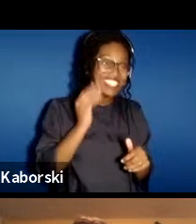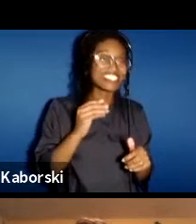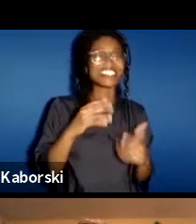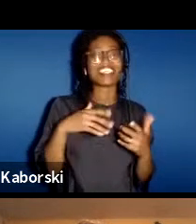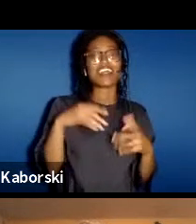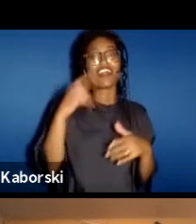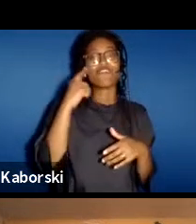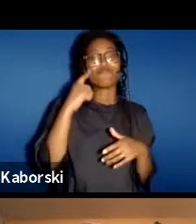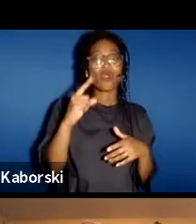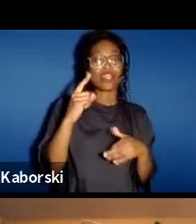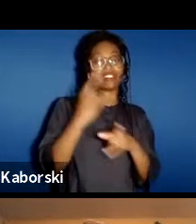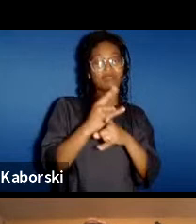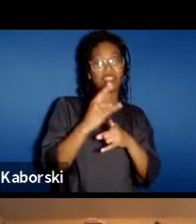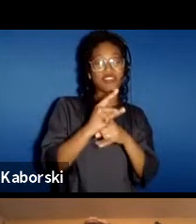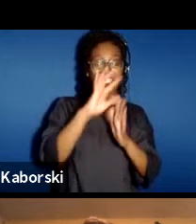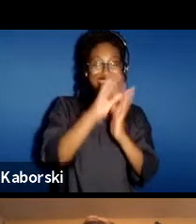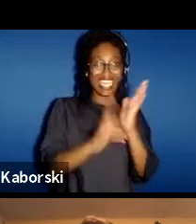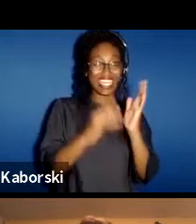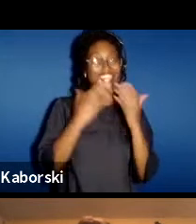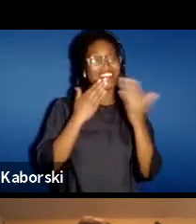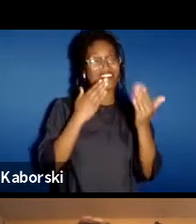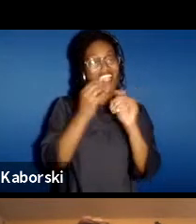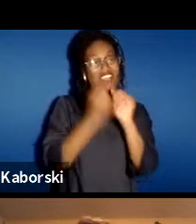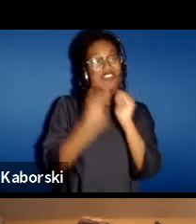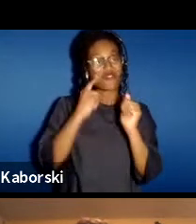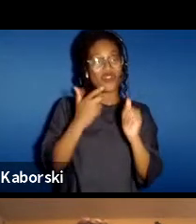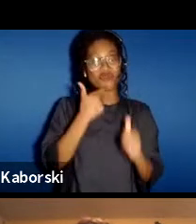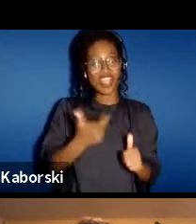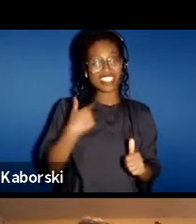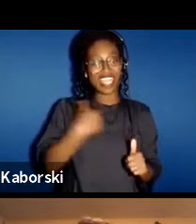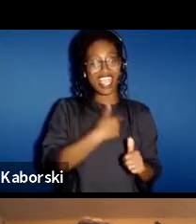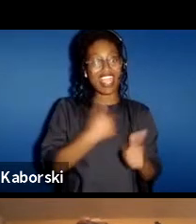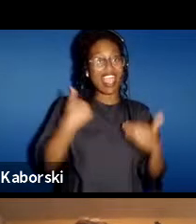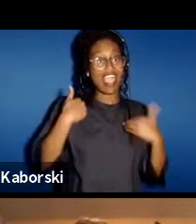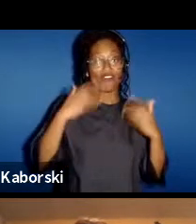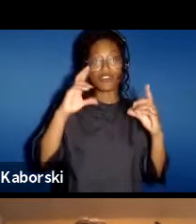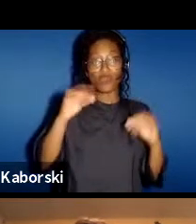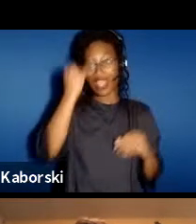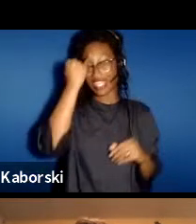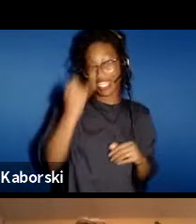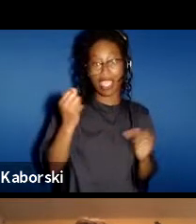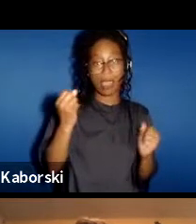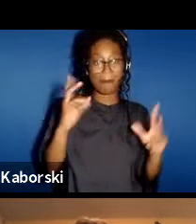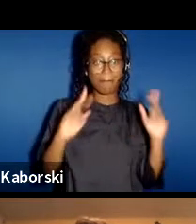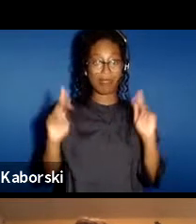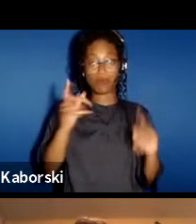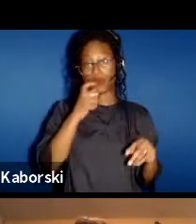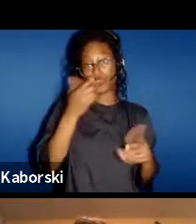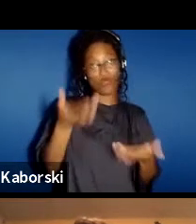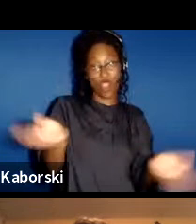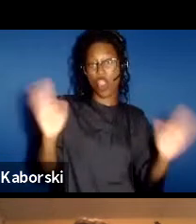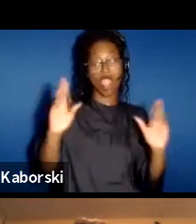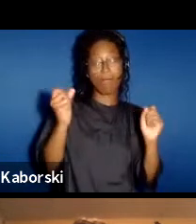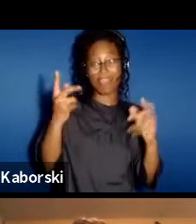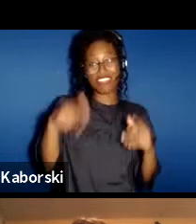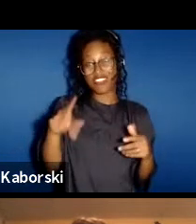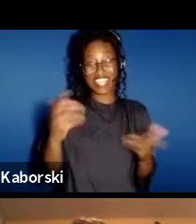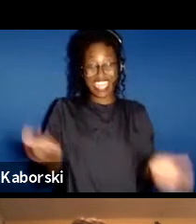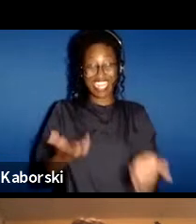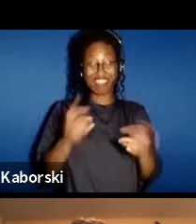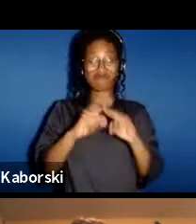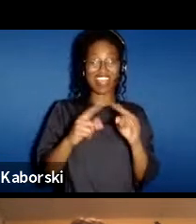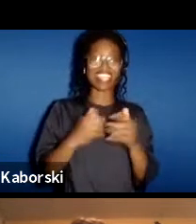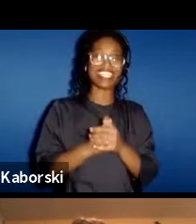design. And thanks for everyone for tuning in. I have no idea who you are or how many of you there are,